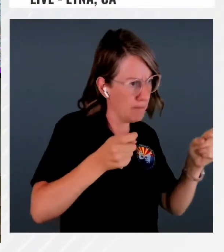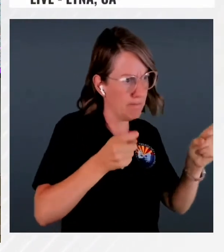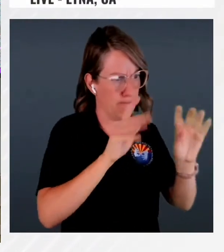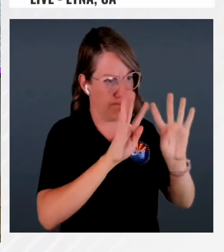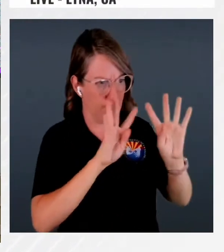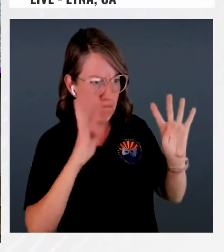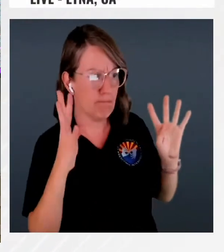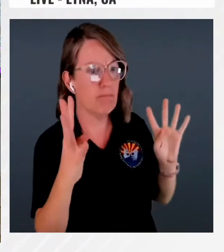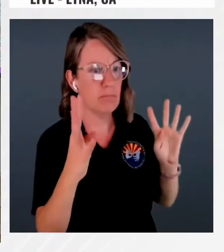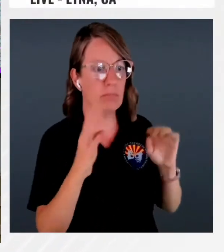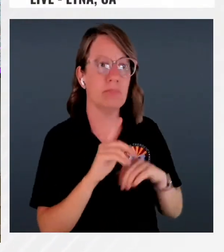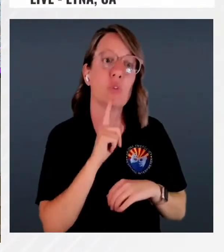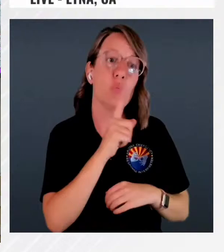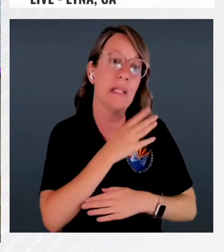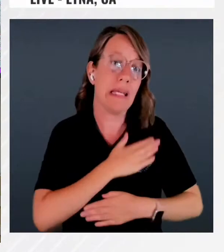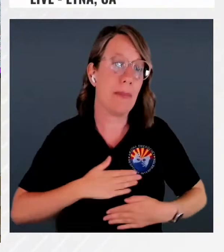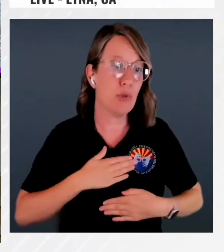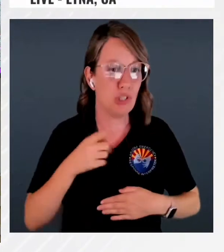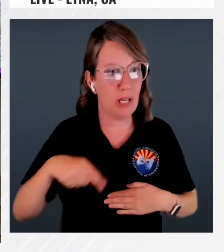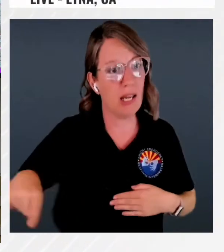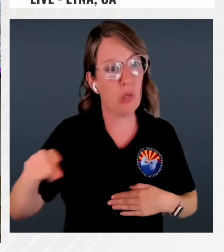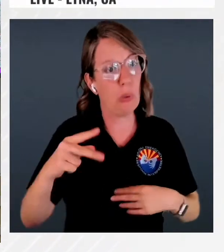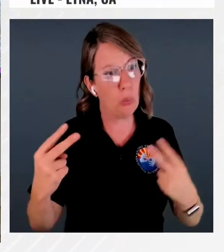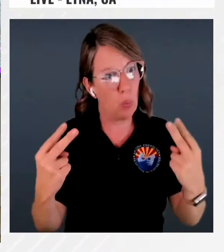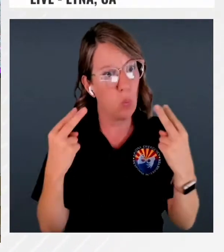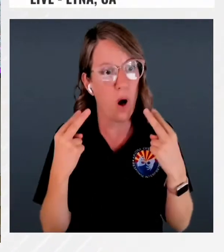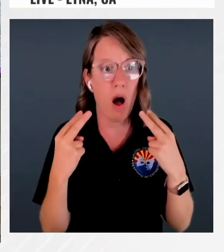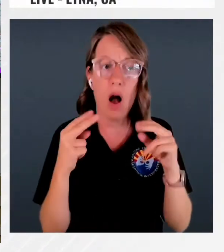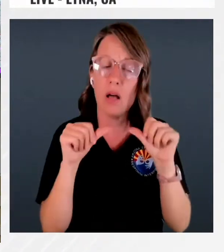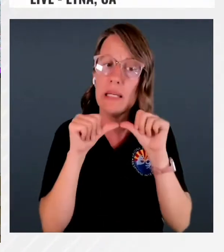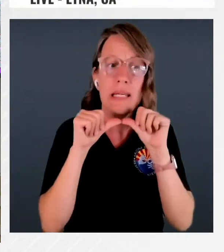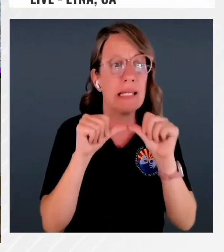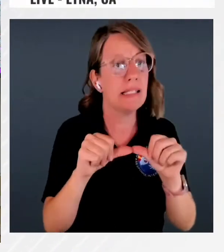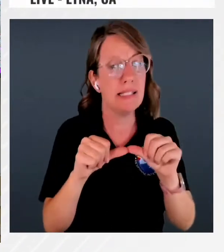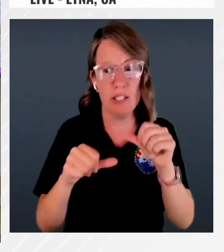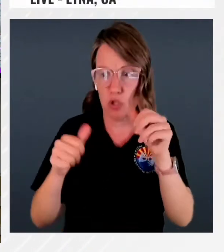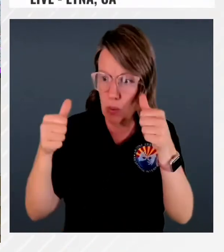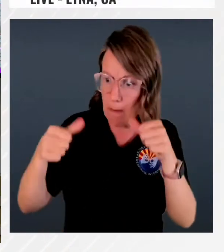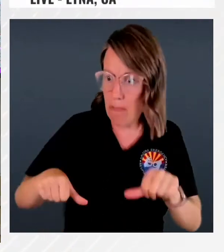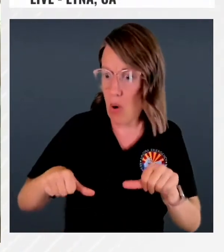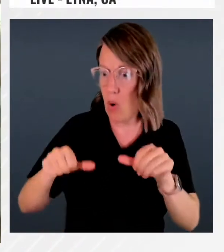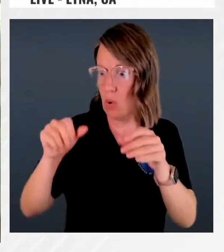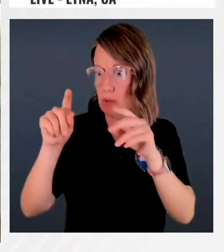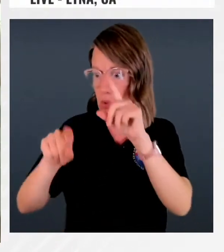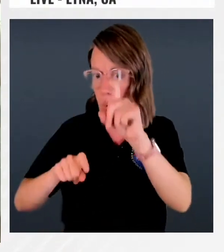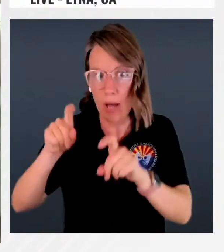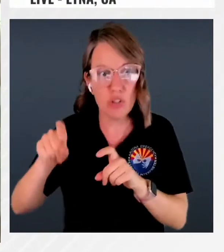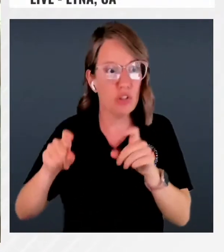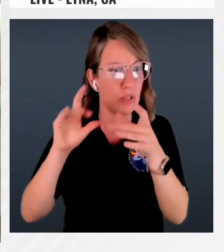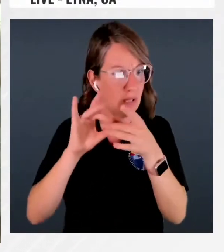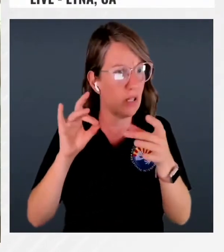with us. Continue to comment so we can answer your questions. Thank you very much.